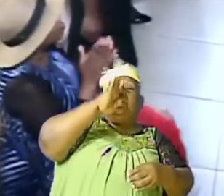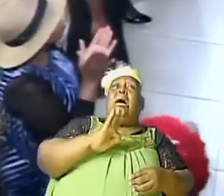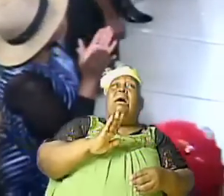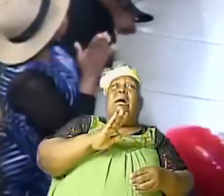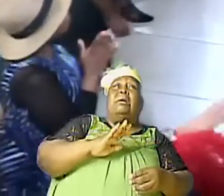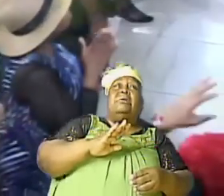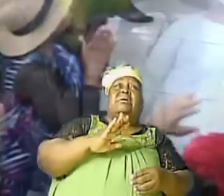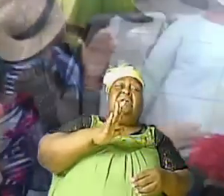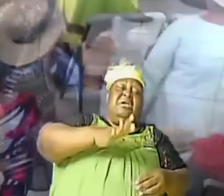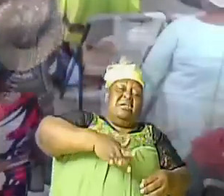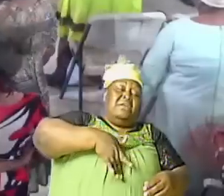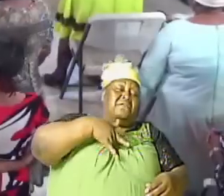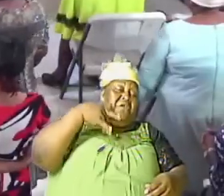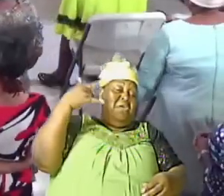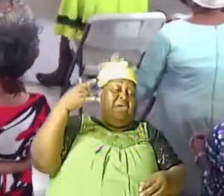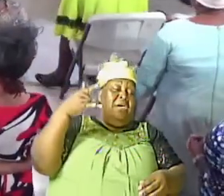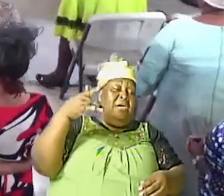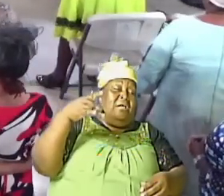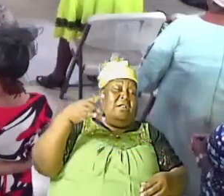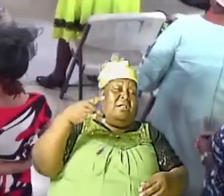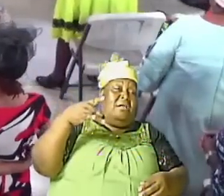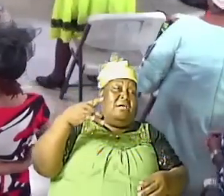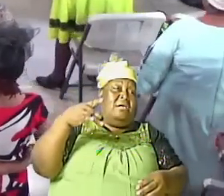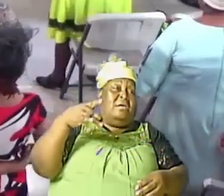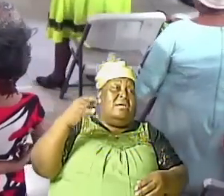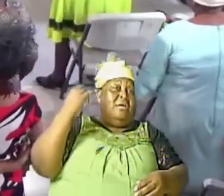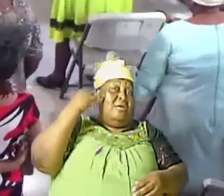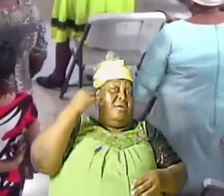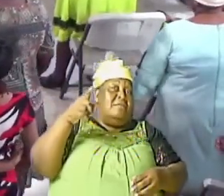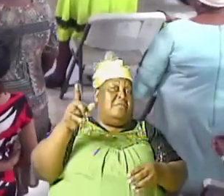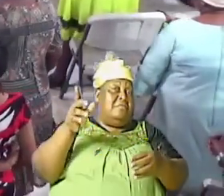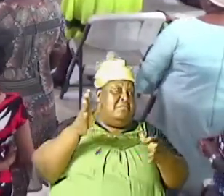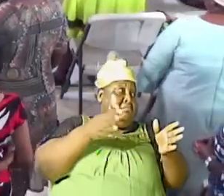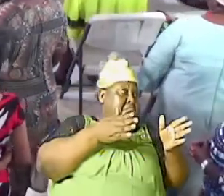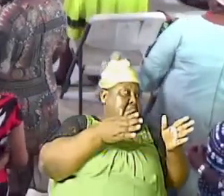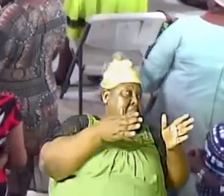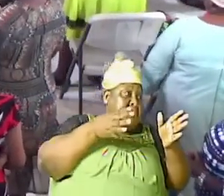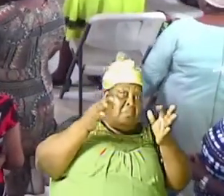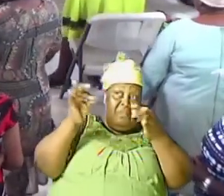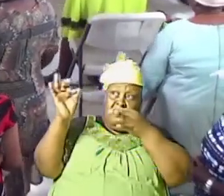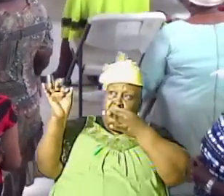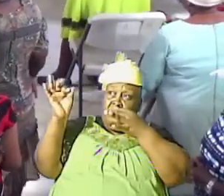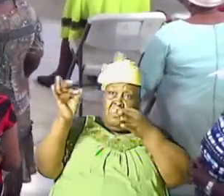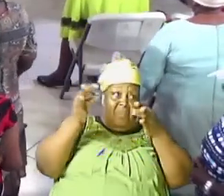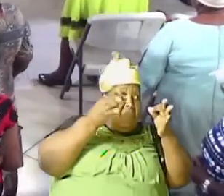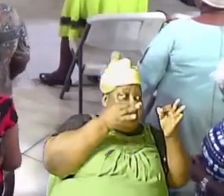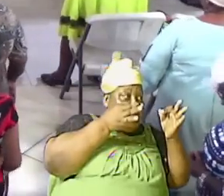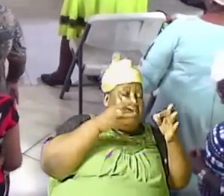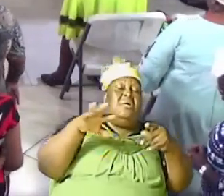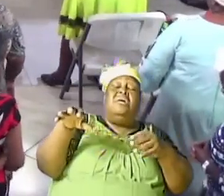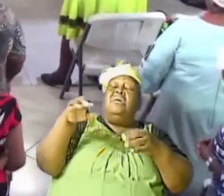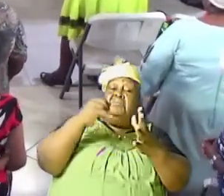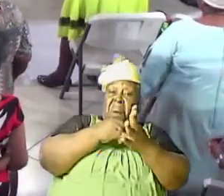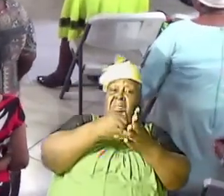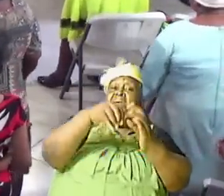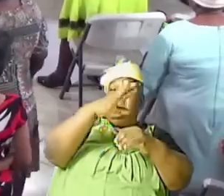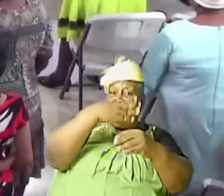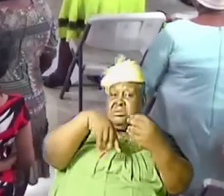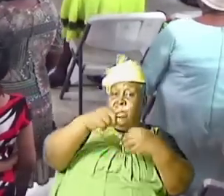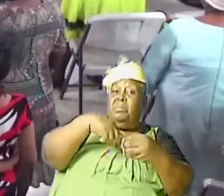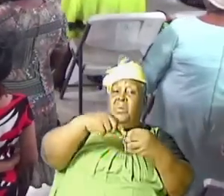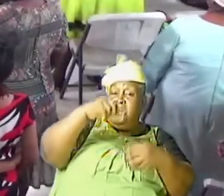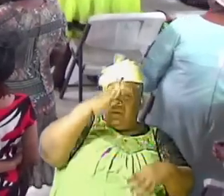you feel like you're distracted, close your eyes, because it's about God. The mere fact that you're here, it's about